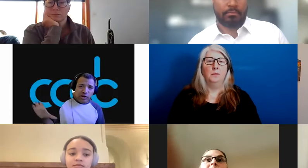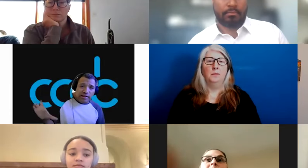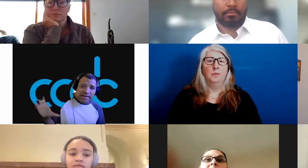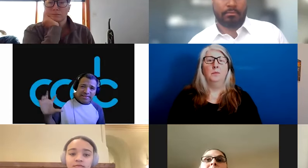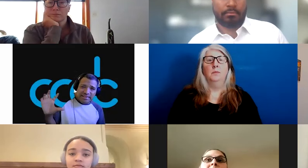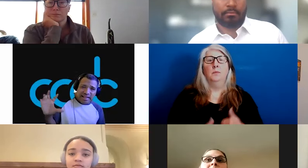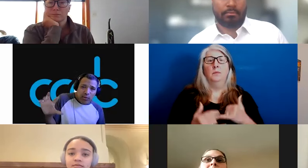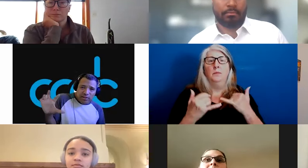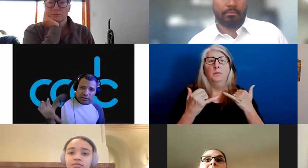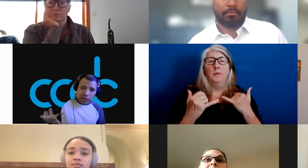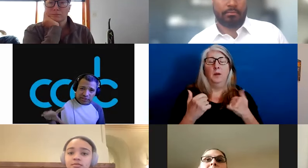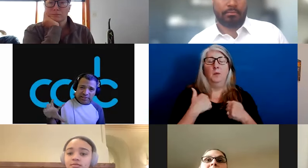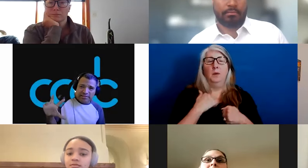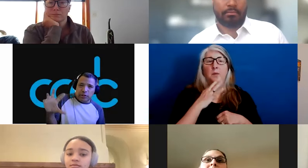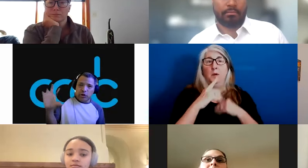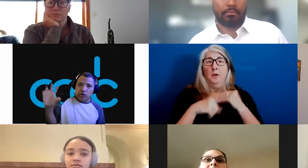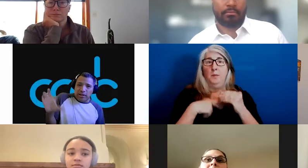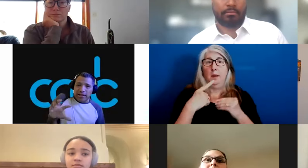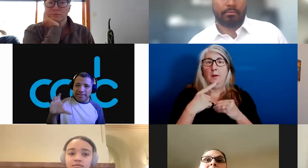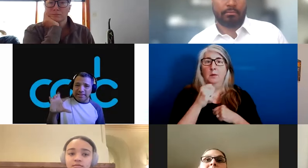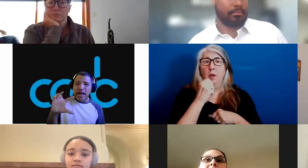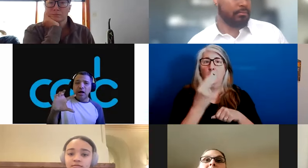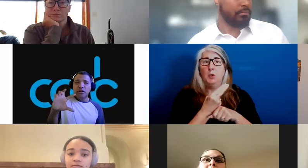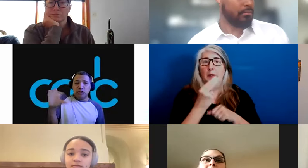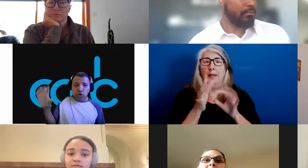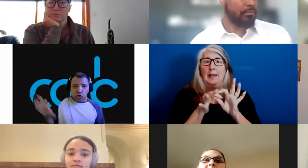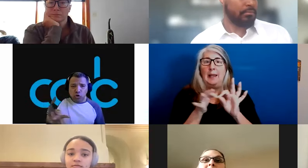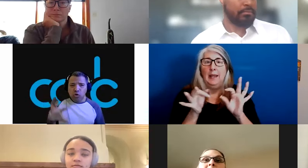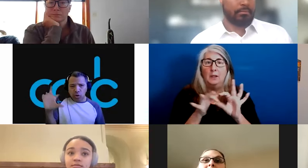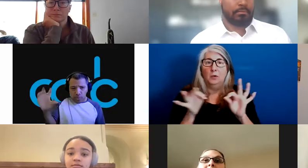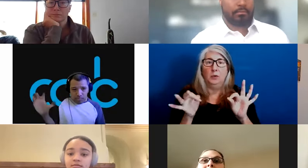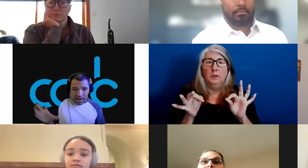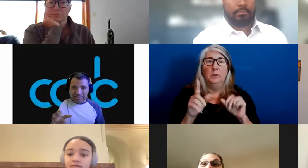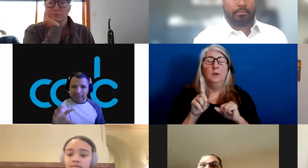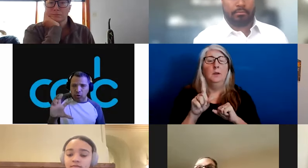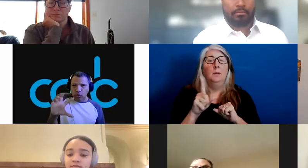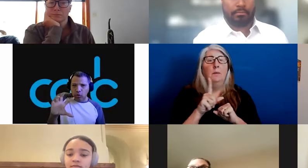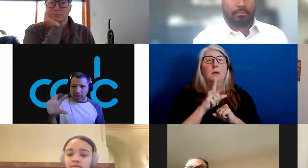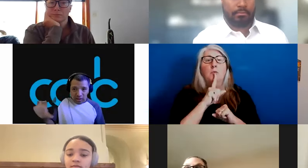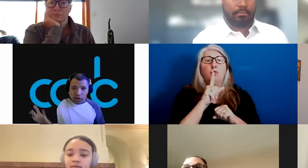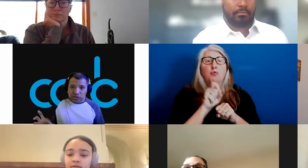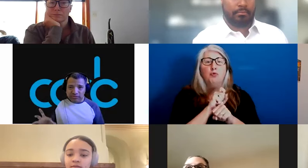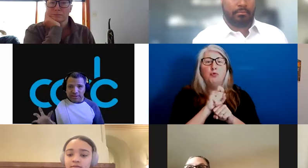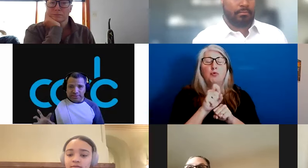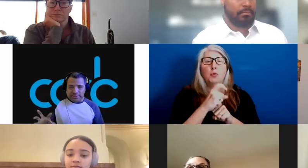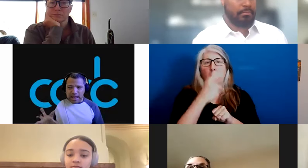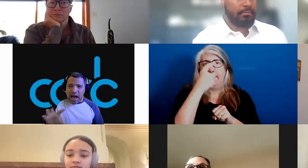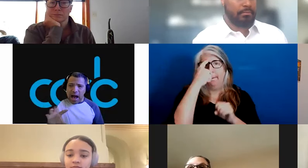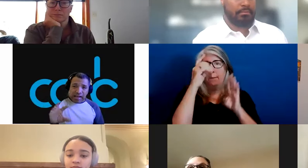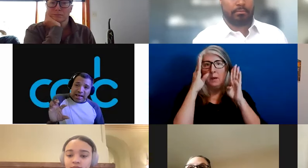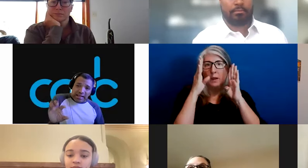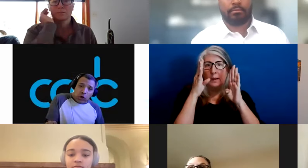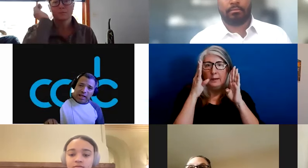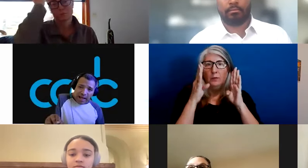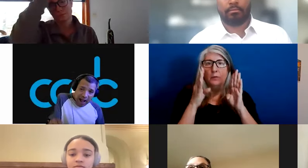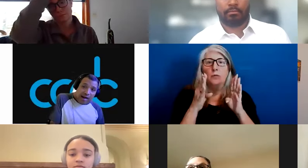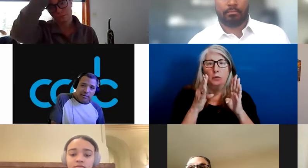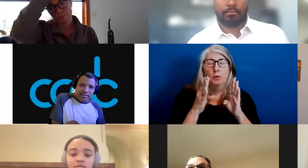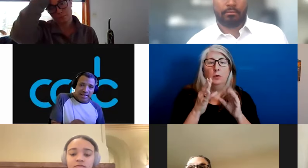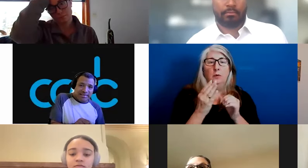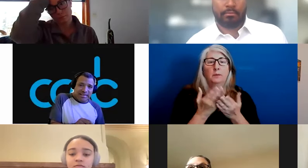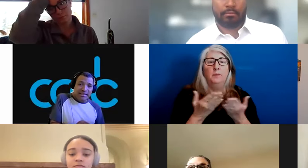not utilizing language justice, not utilizing true mindful inclusiveness. And I know